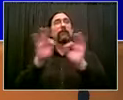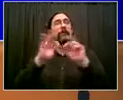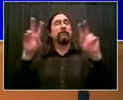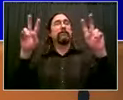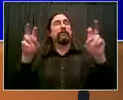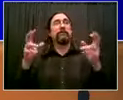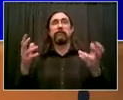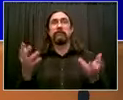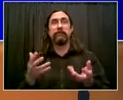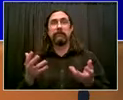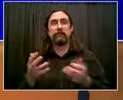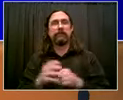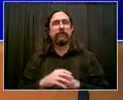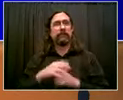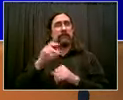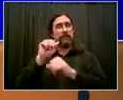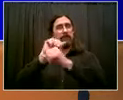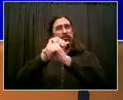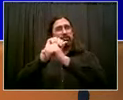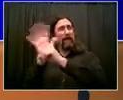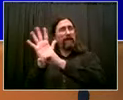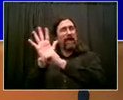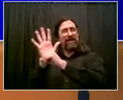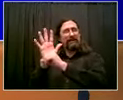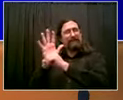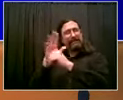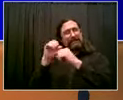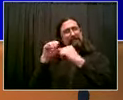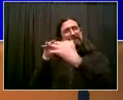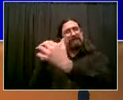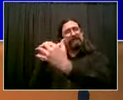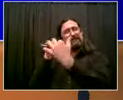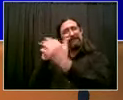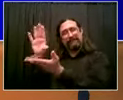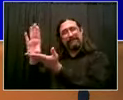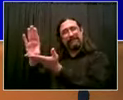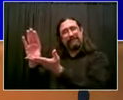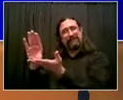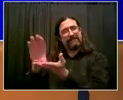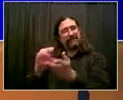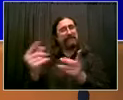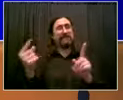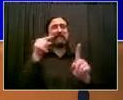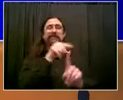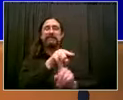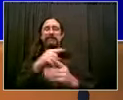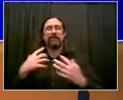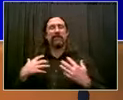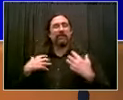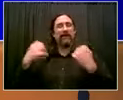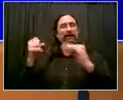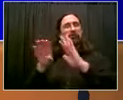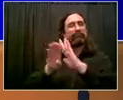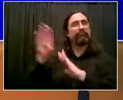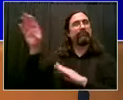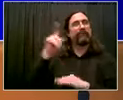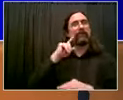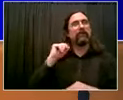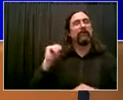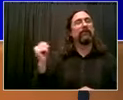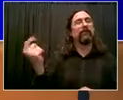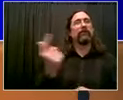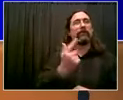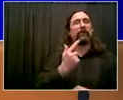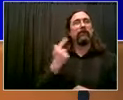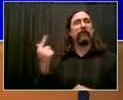even though we're dealing with the challenges related to violence, thank God we can see and feel the recovery around us. I was all